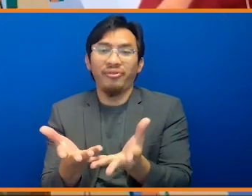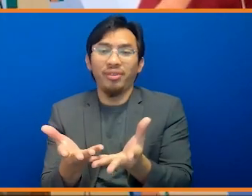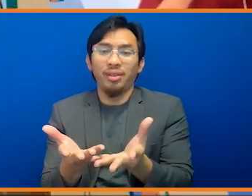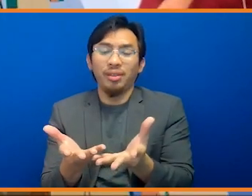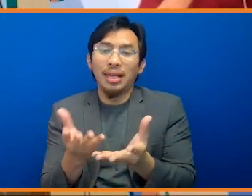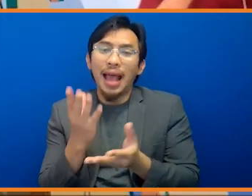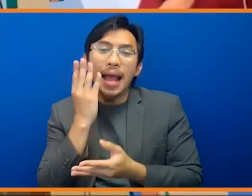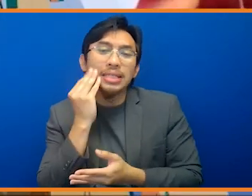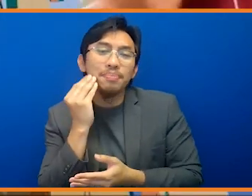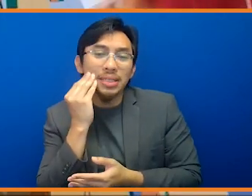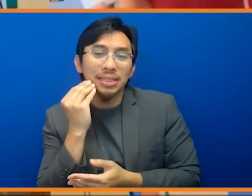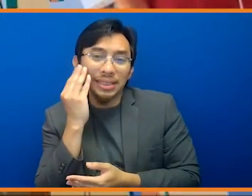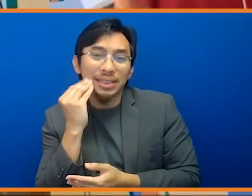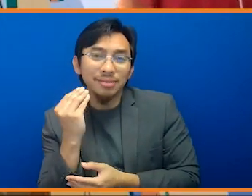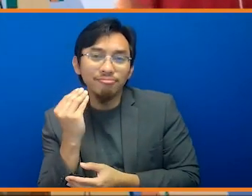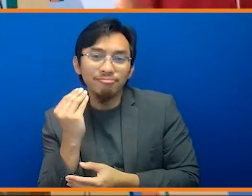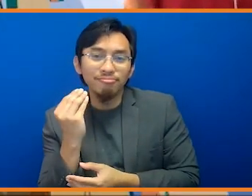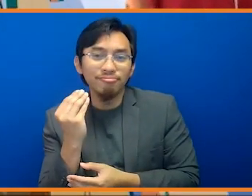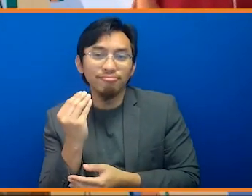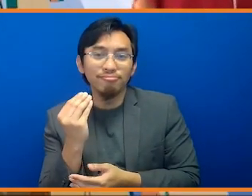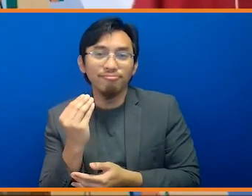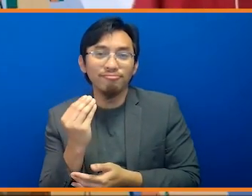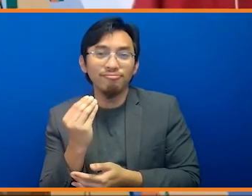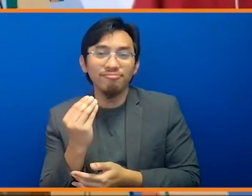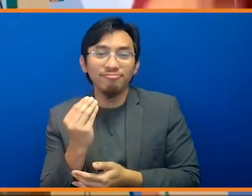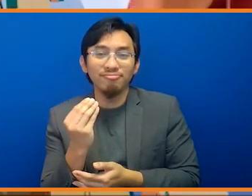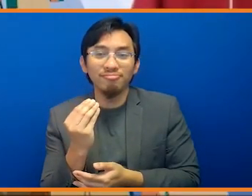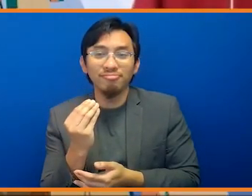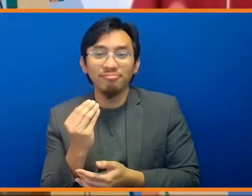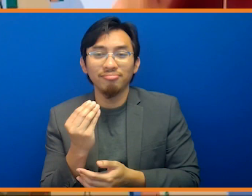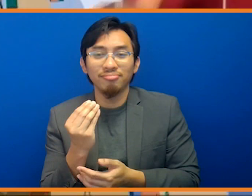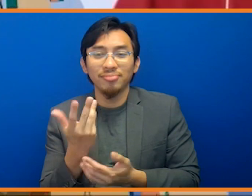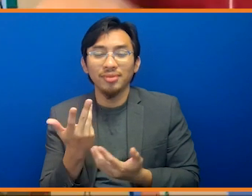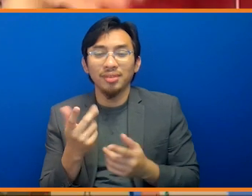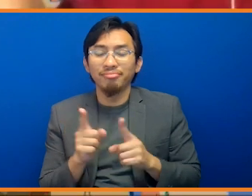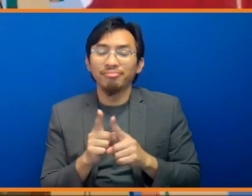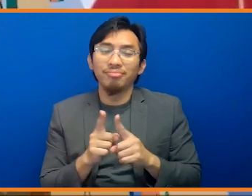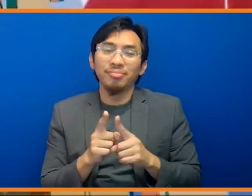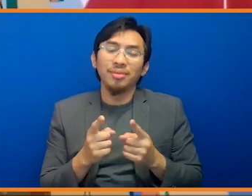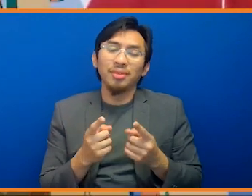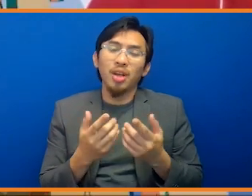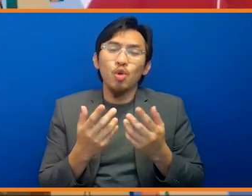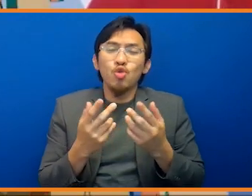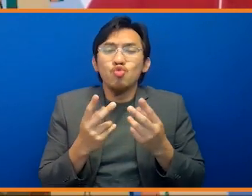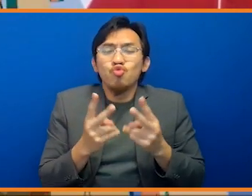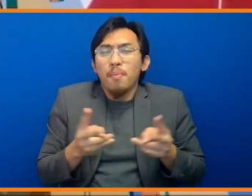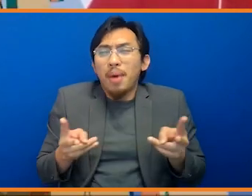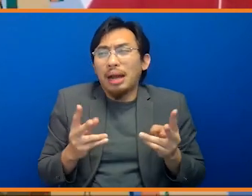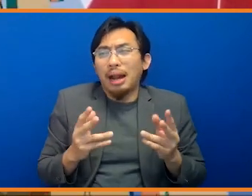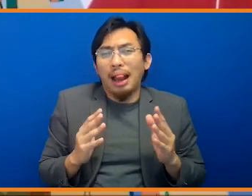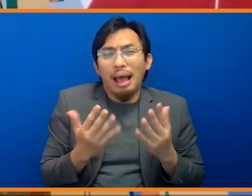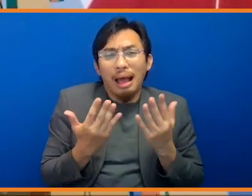some kind of experience separated from the ordinary life.